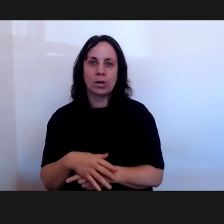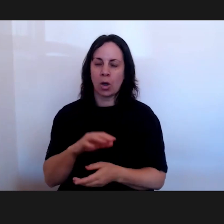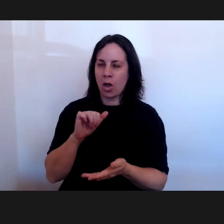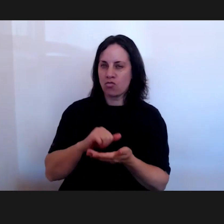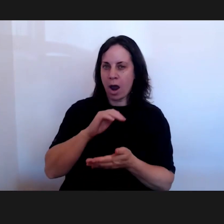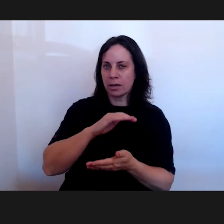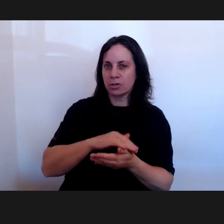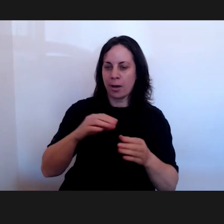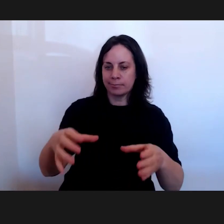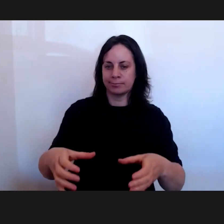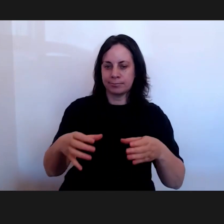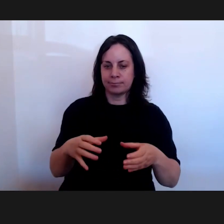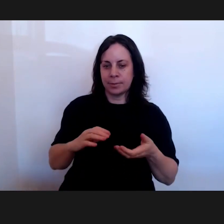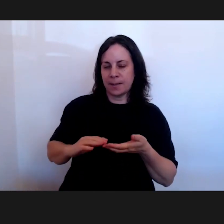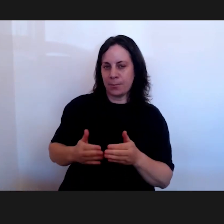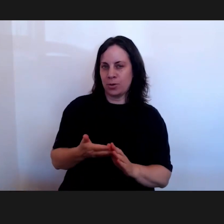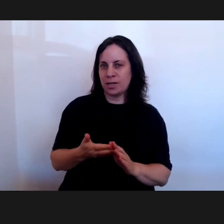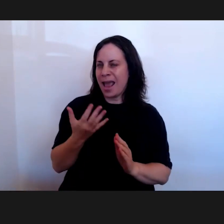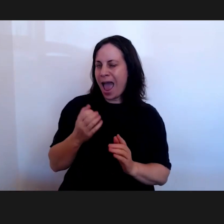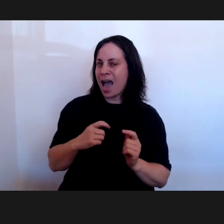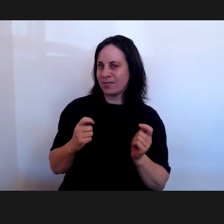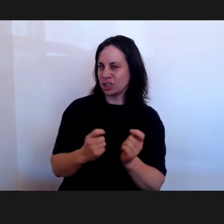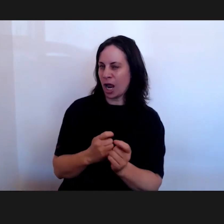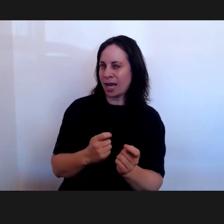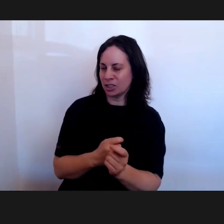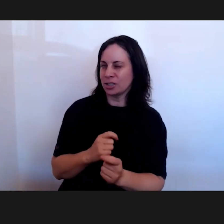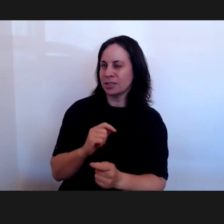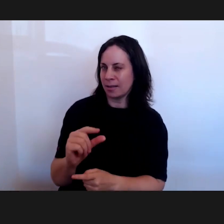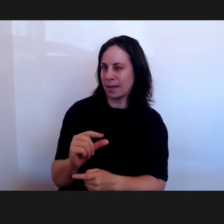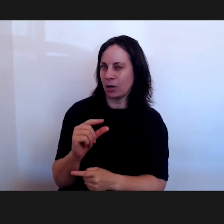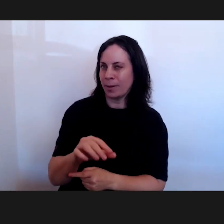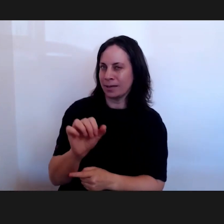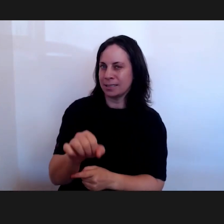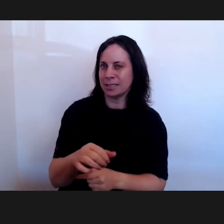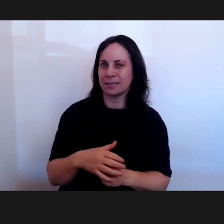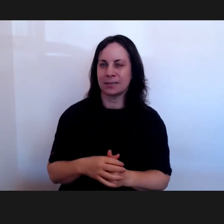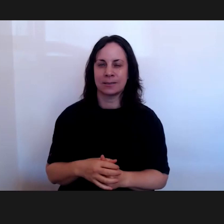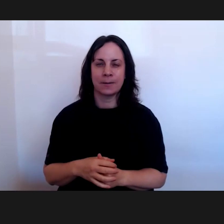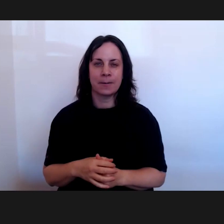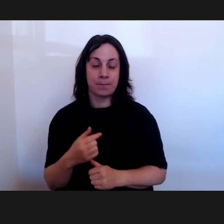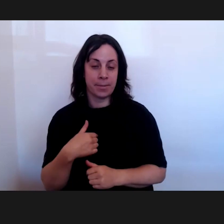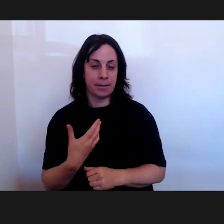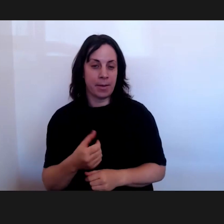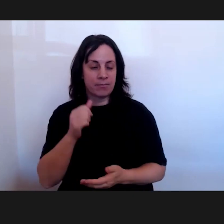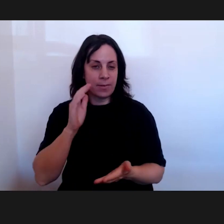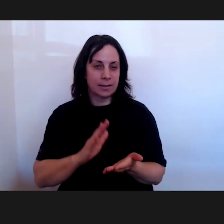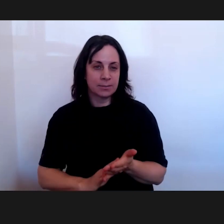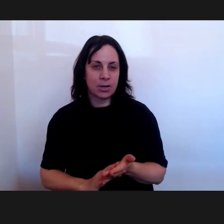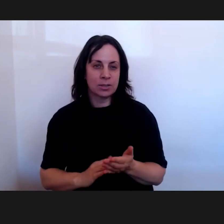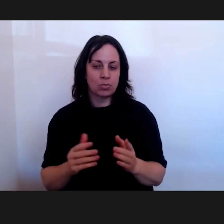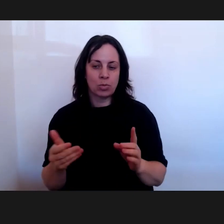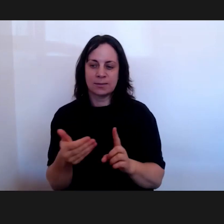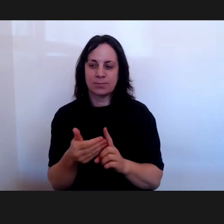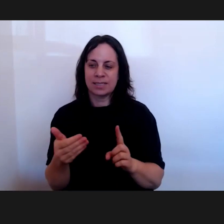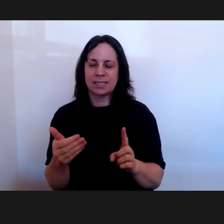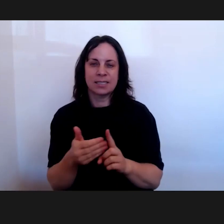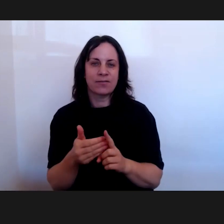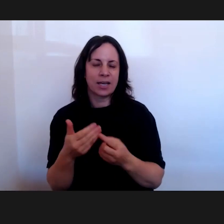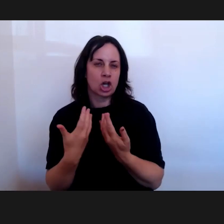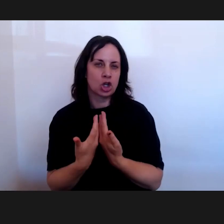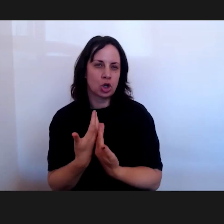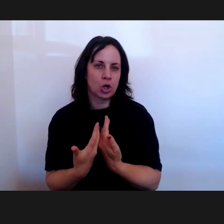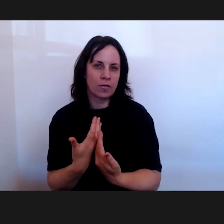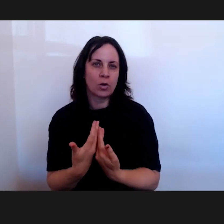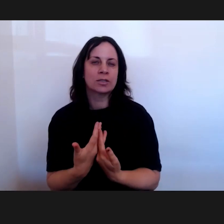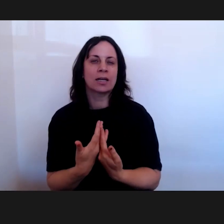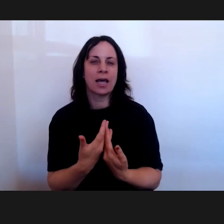important. It's changing a little bit. So I have had good experience with a particular university that's been engaging with me